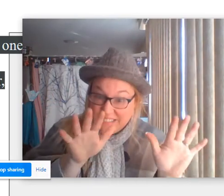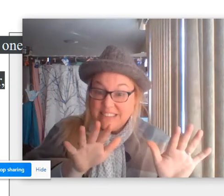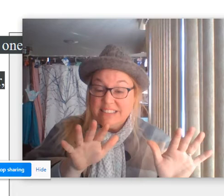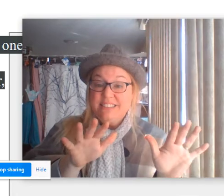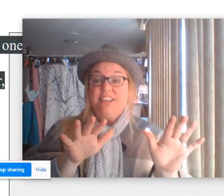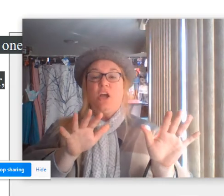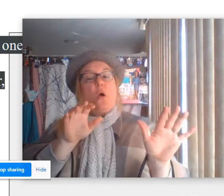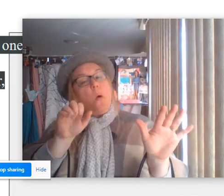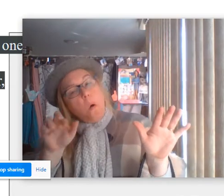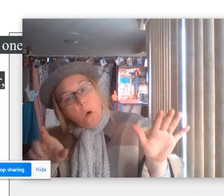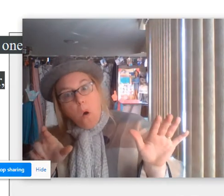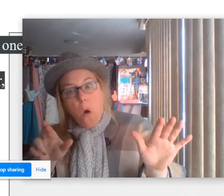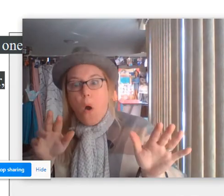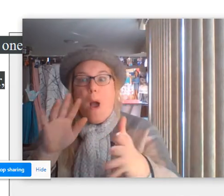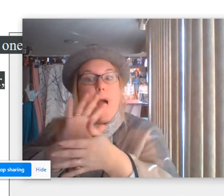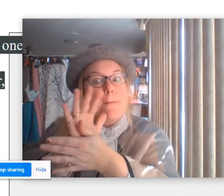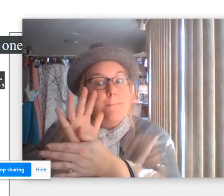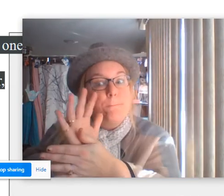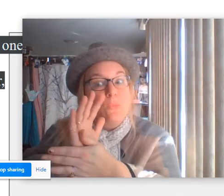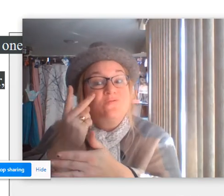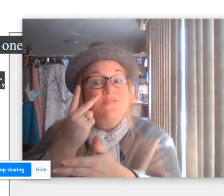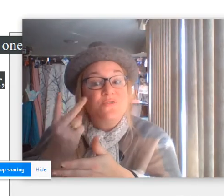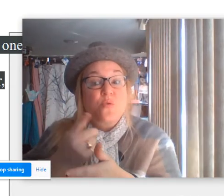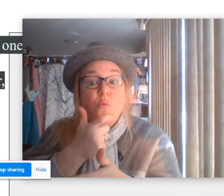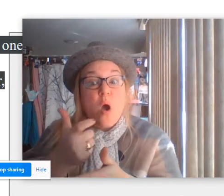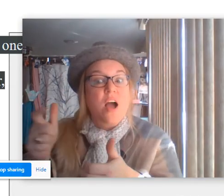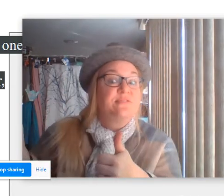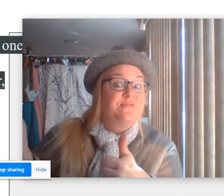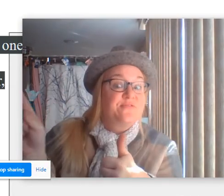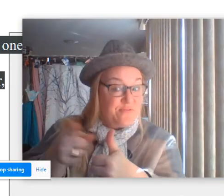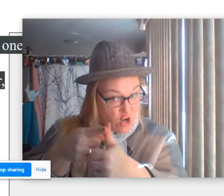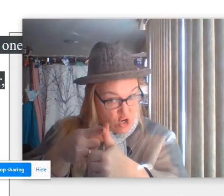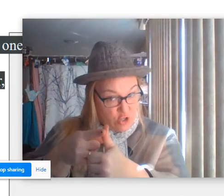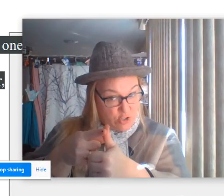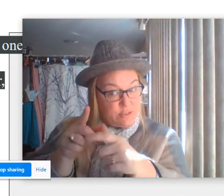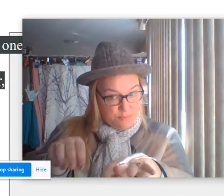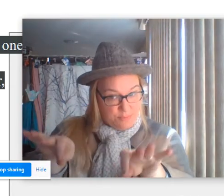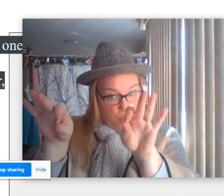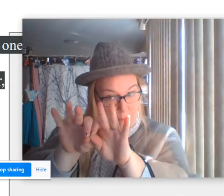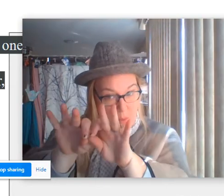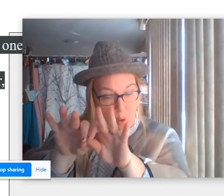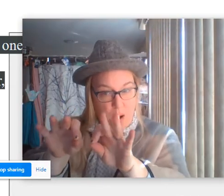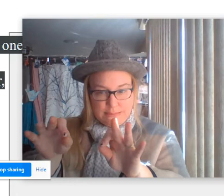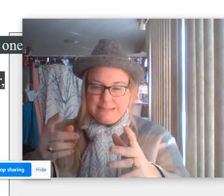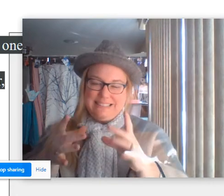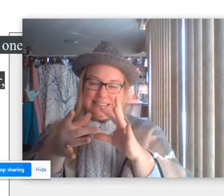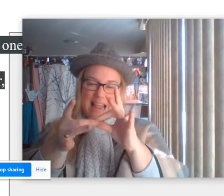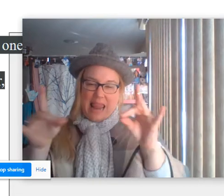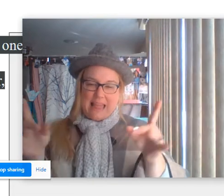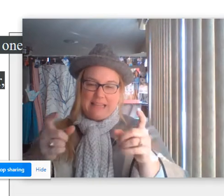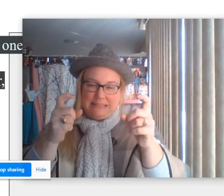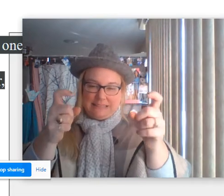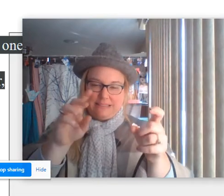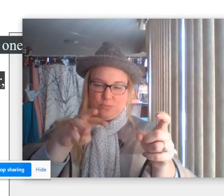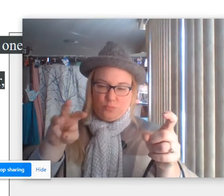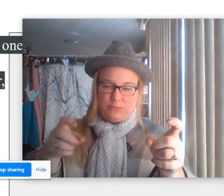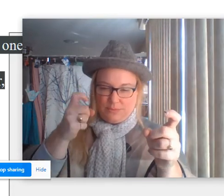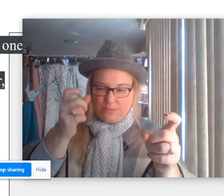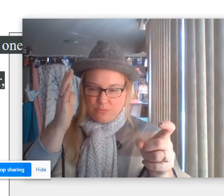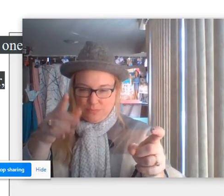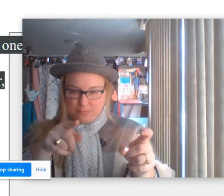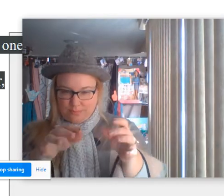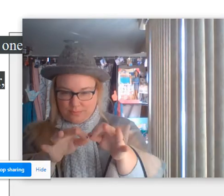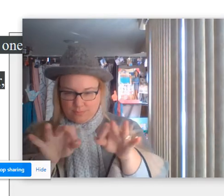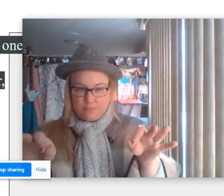lesson, or you should watch the video that will be in the link provided called How to Detect a Sign.